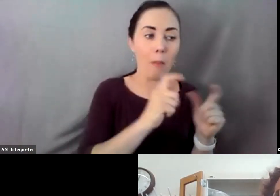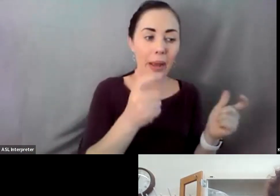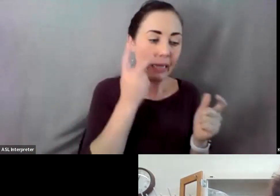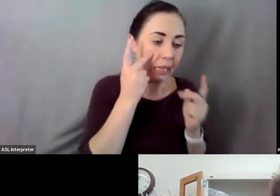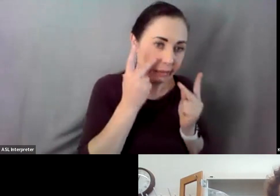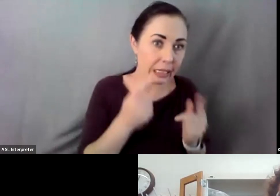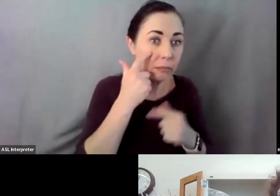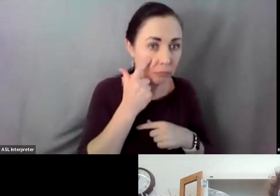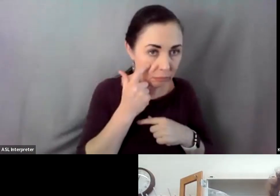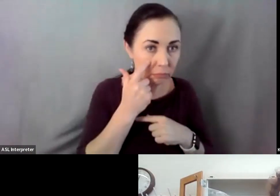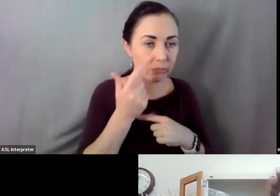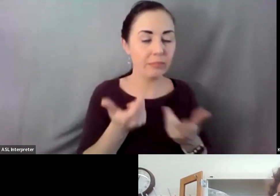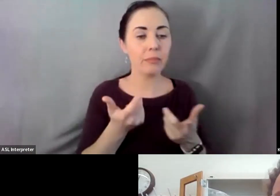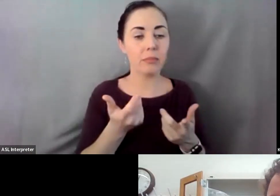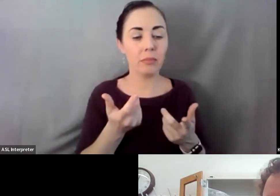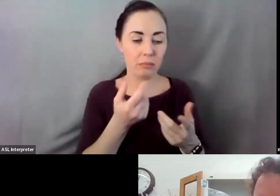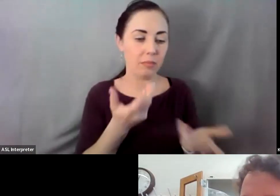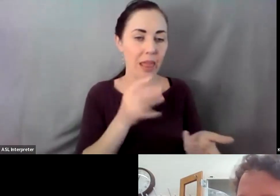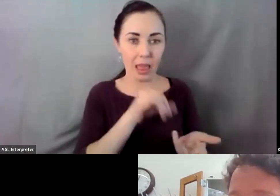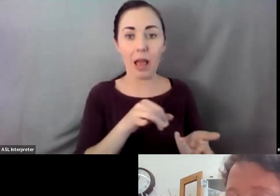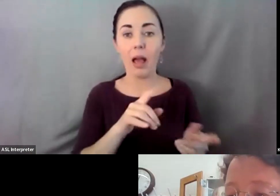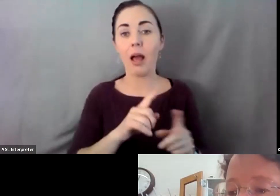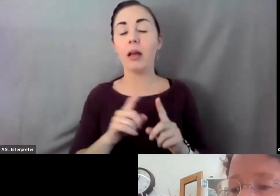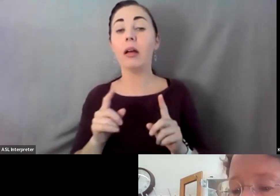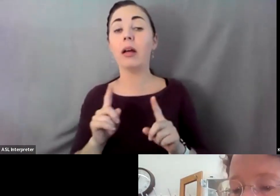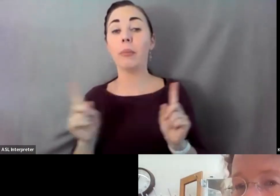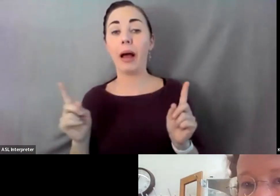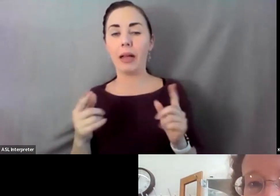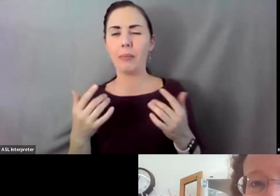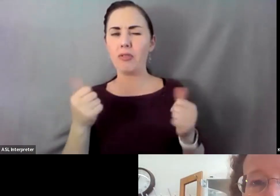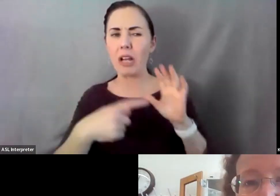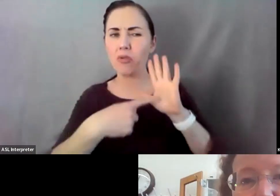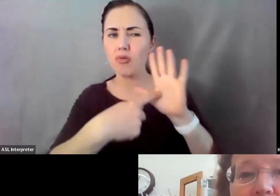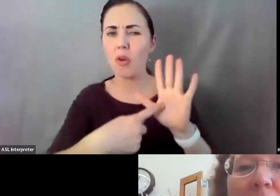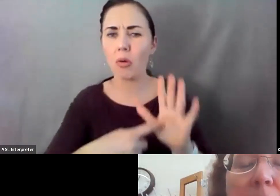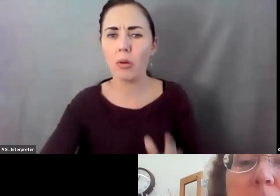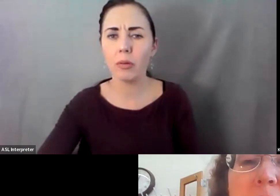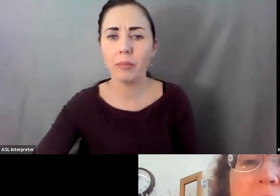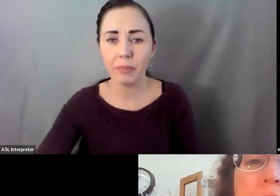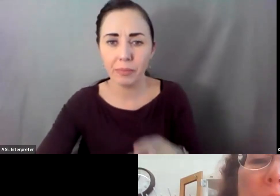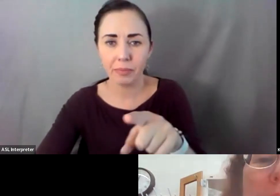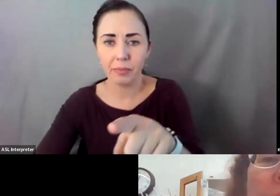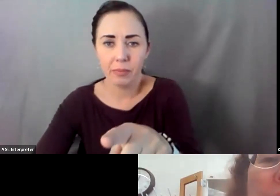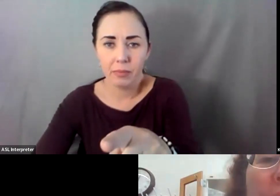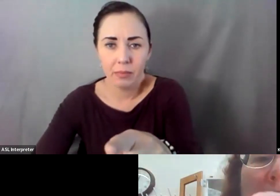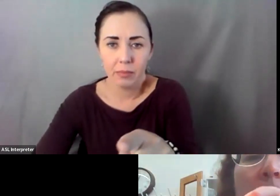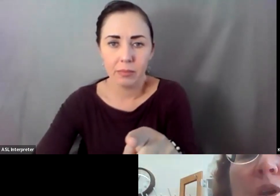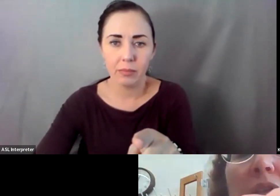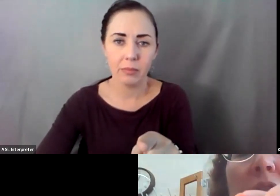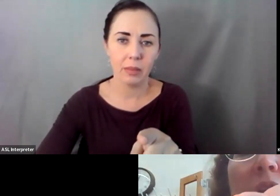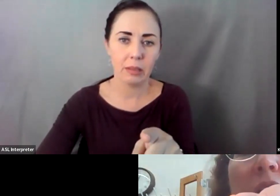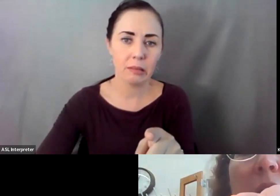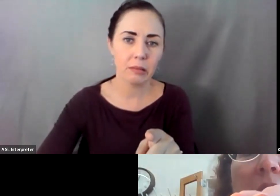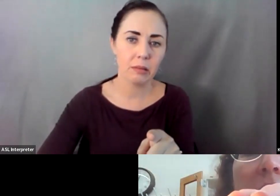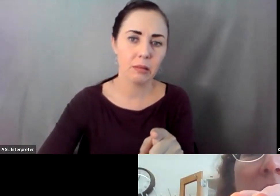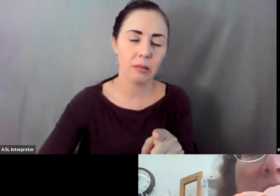or ones you might eat. And these, I'll see if I can show these to you here. Let's see. Oh,